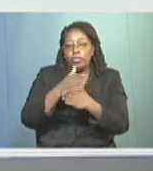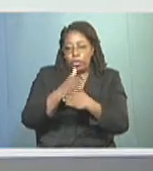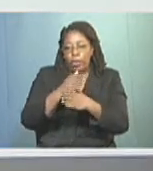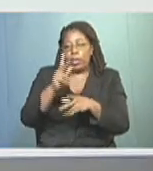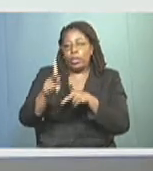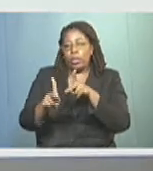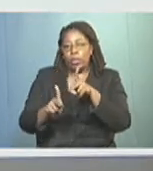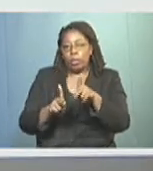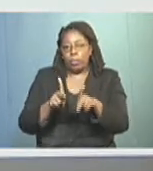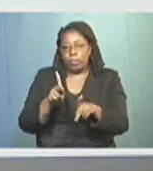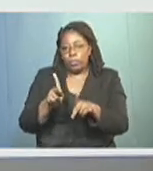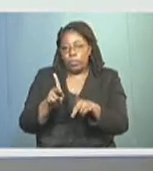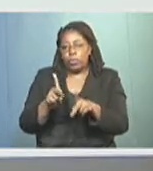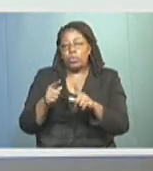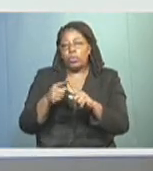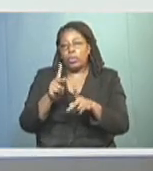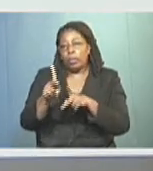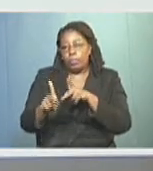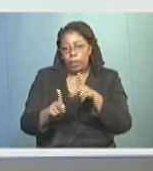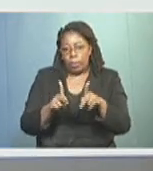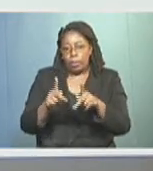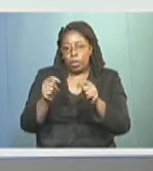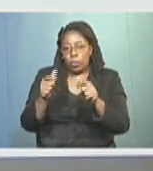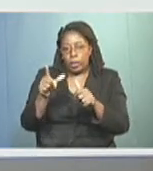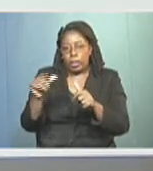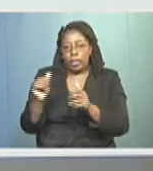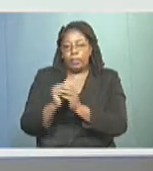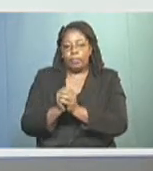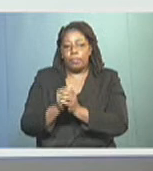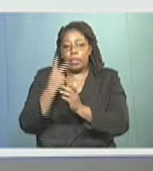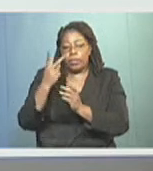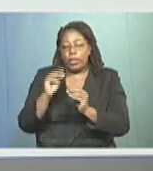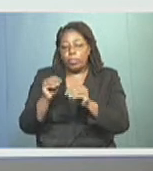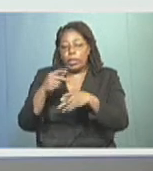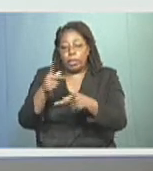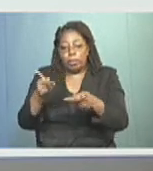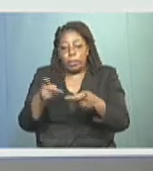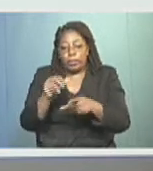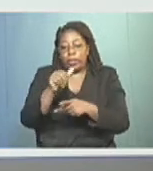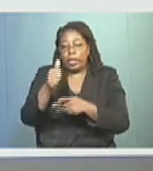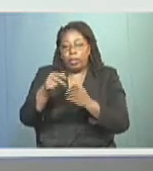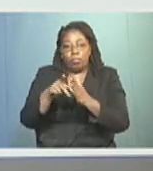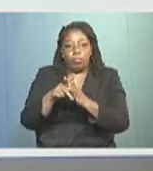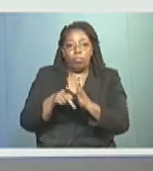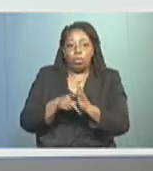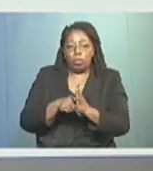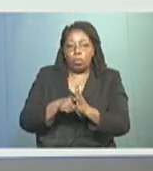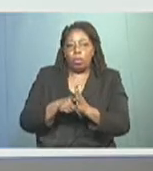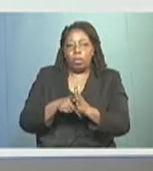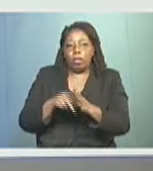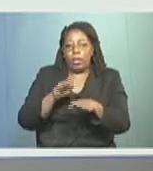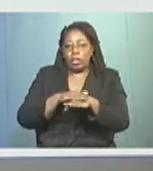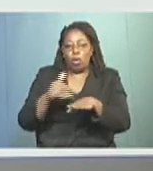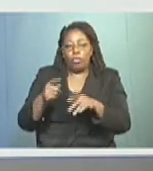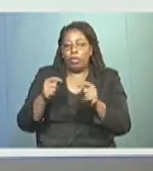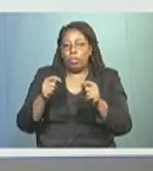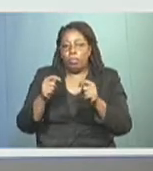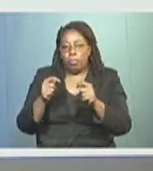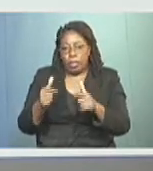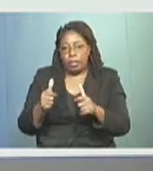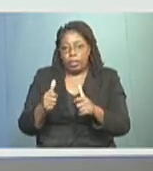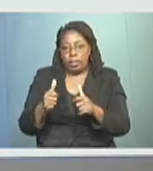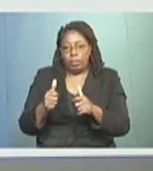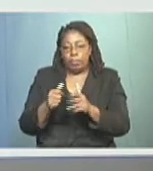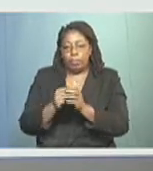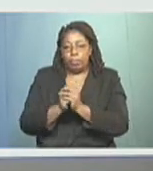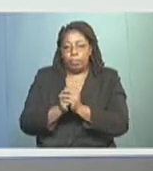public. So I can see no impediment in putting in place any protocol that calls for immediate